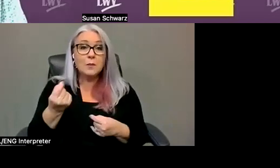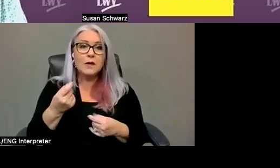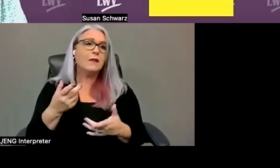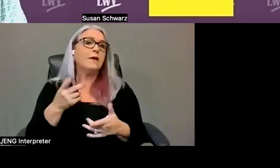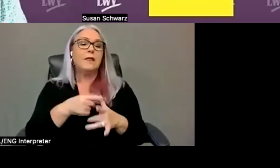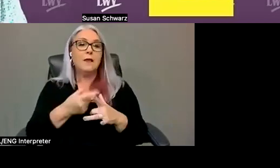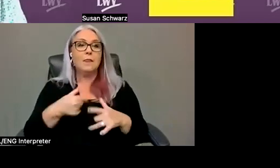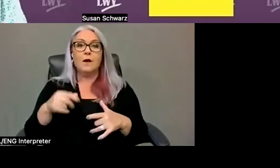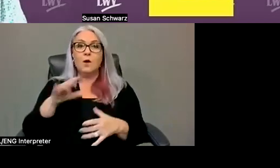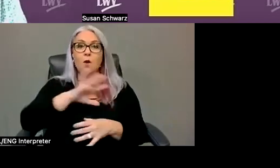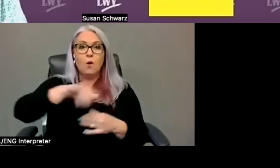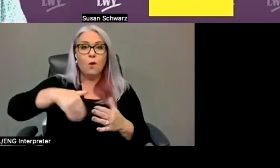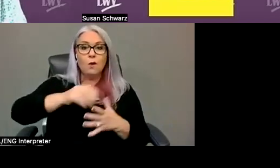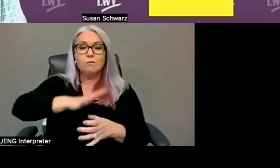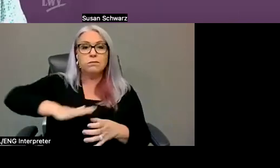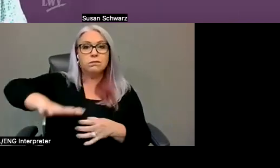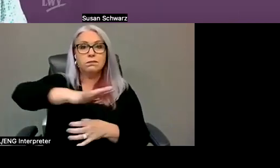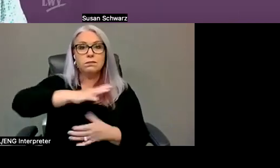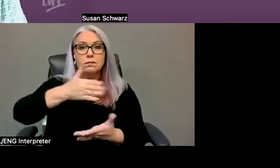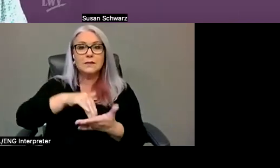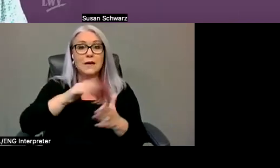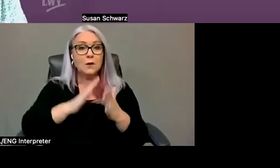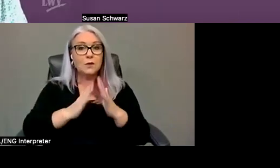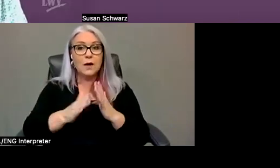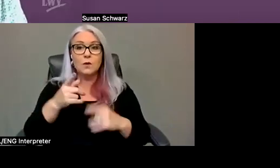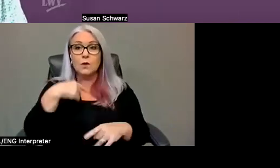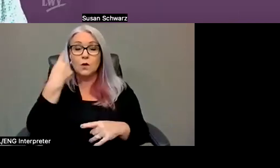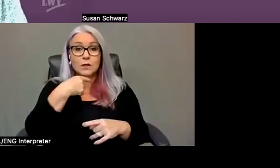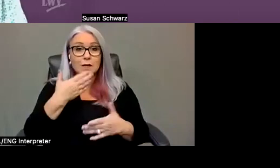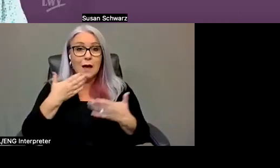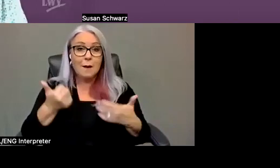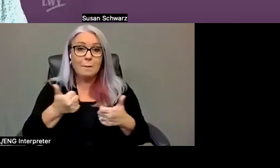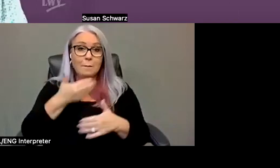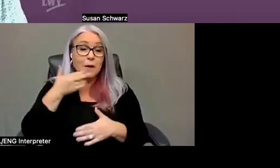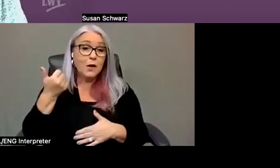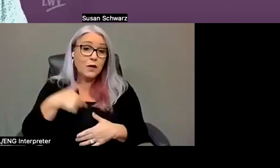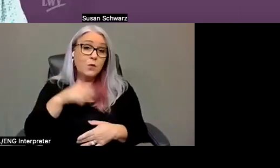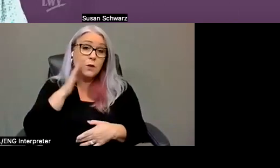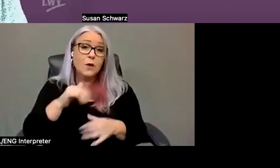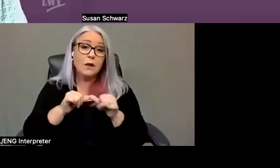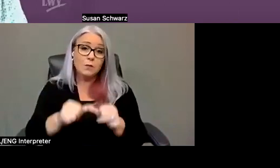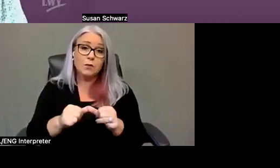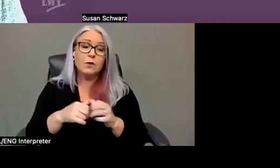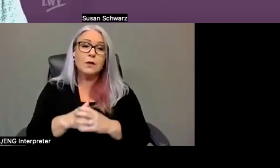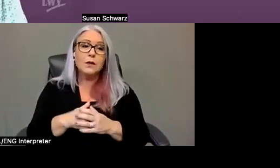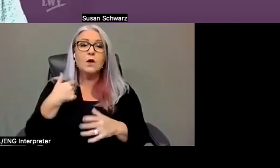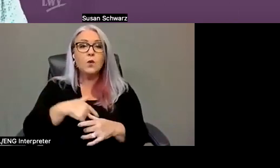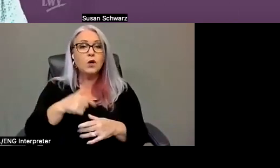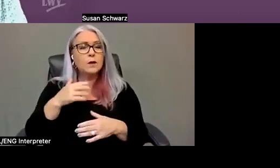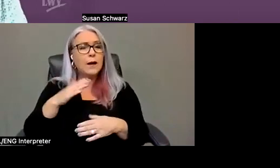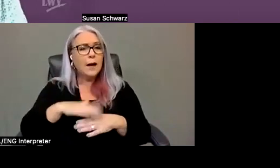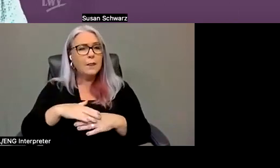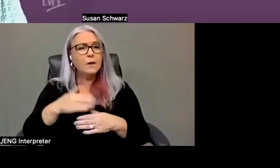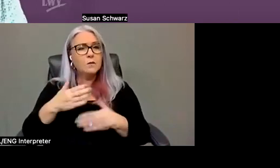starts to look a lot better. And I believe we'll move forward. And we're on the right track right now. I think